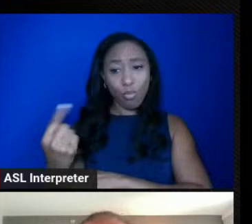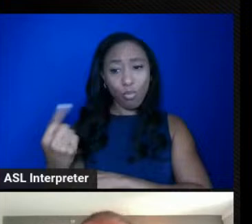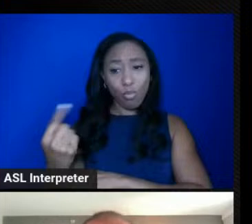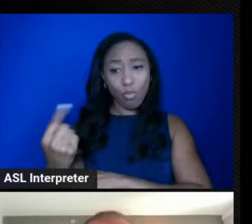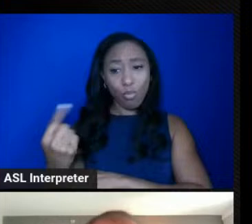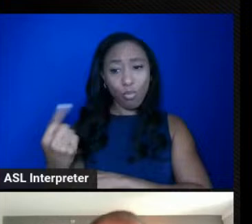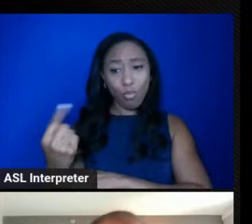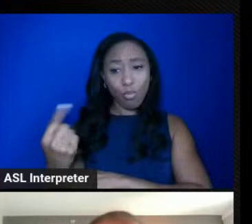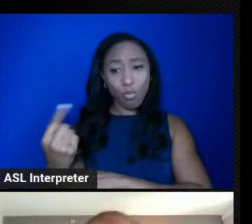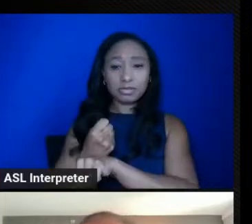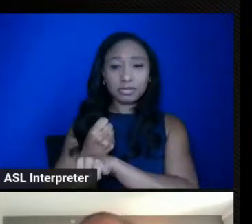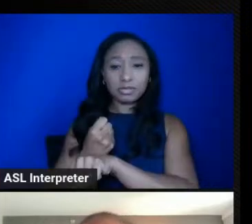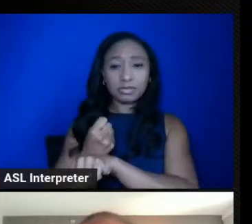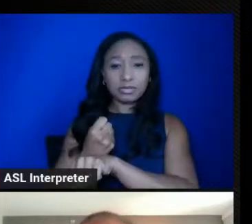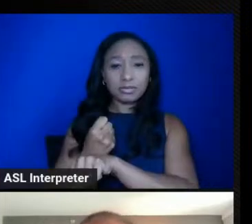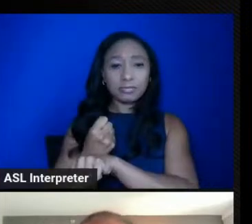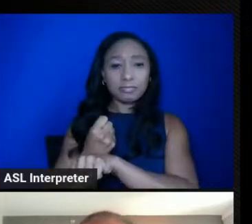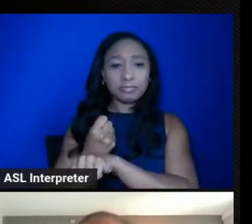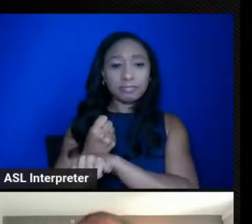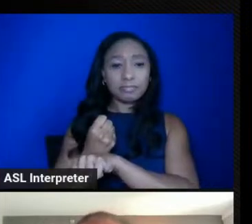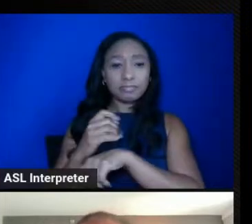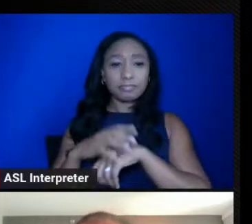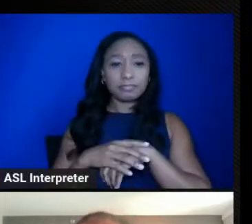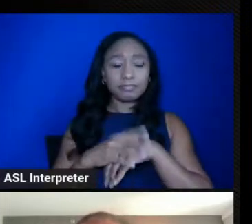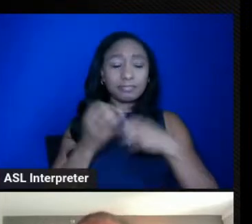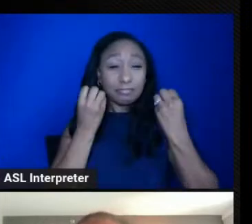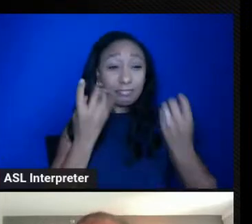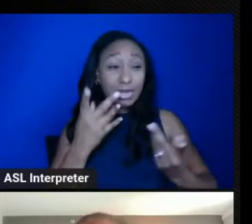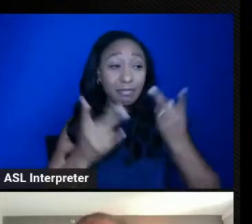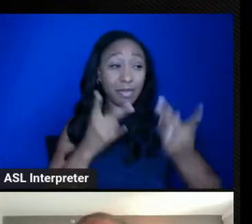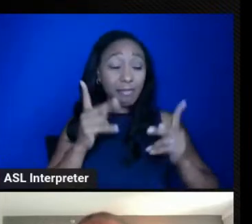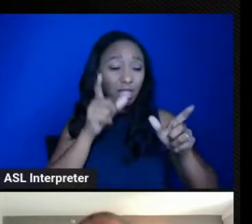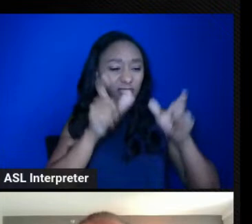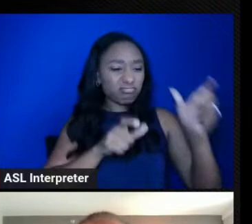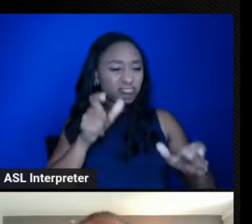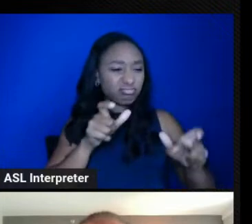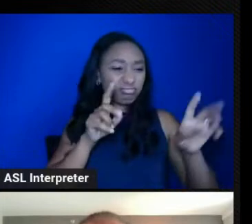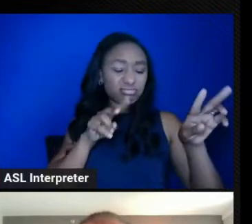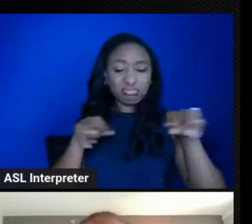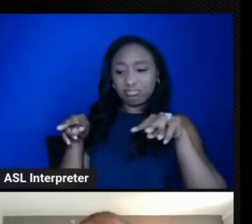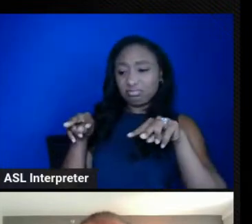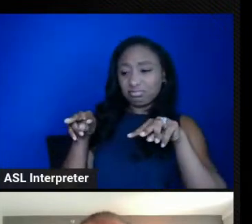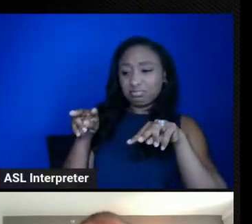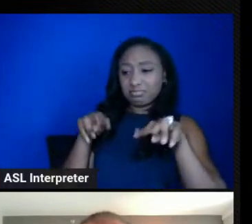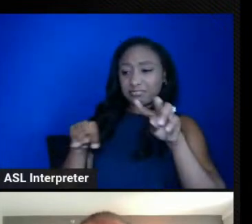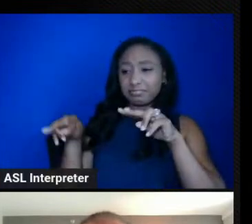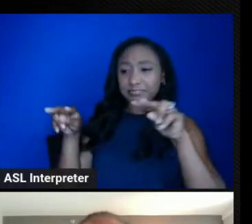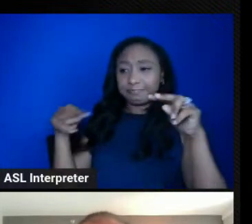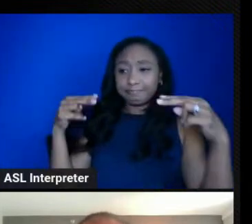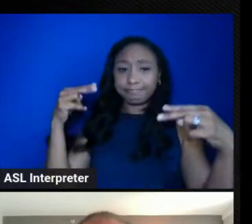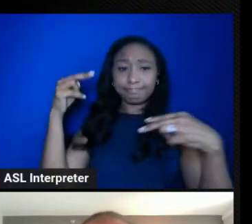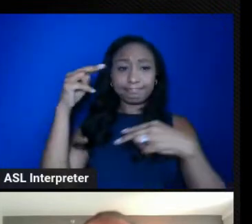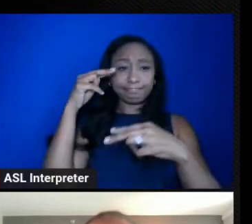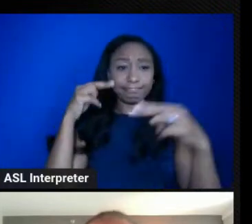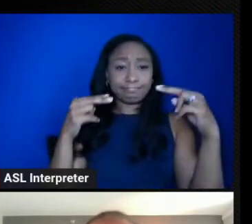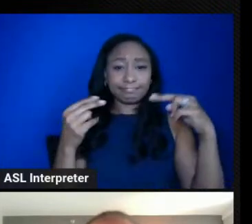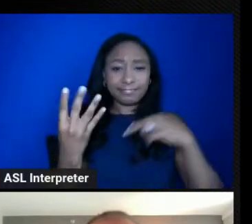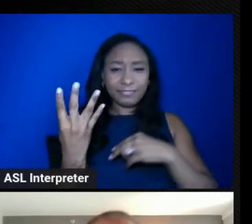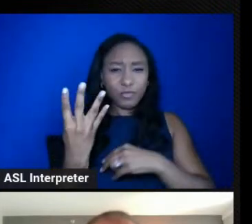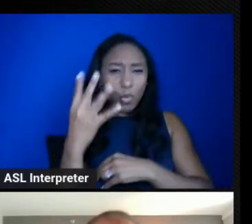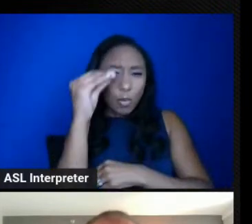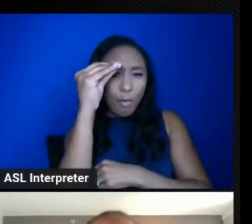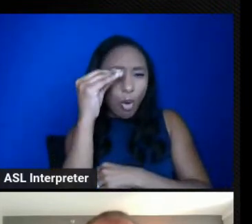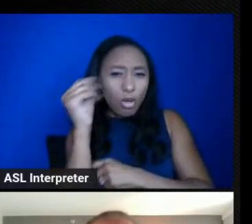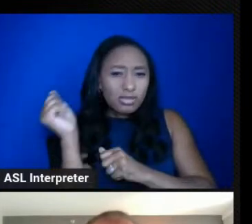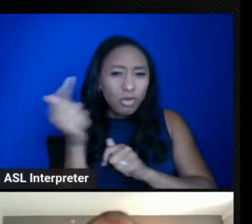4 pairs of eyes stared back at him. 4 other black boys. One looked about his